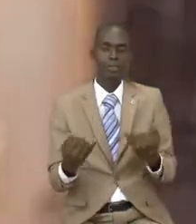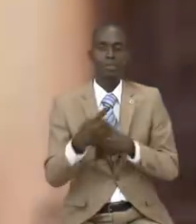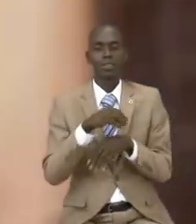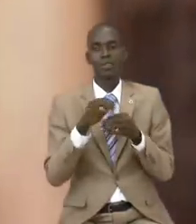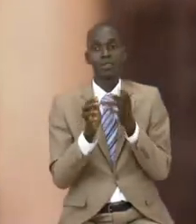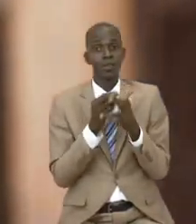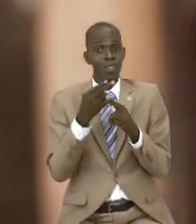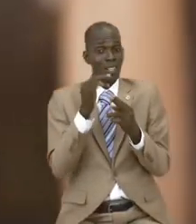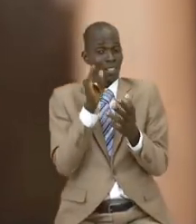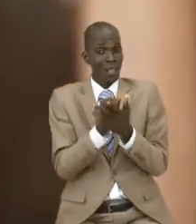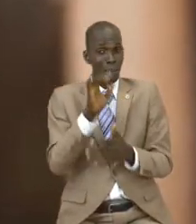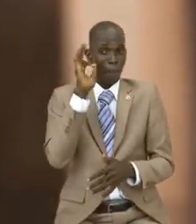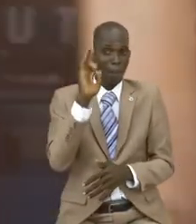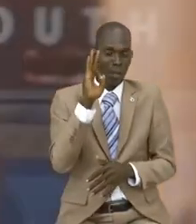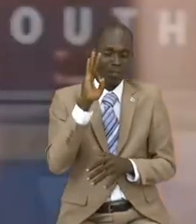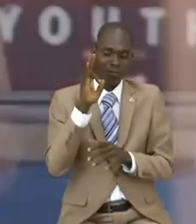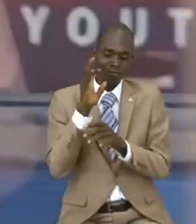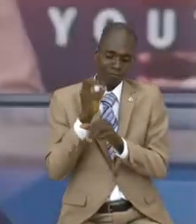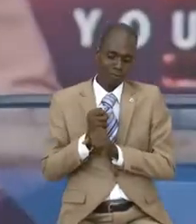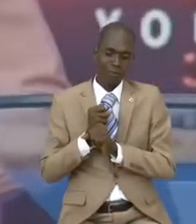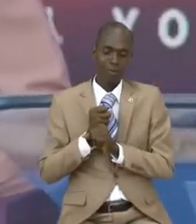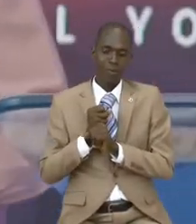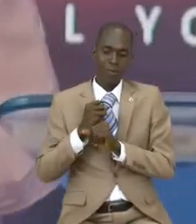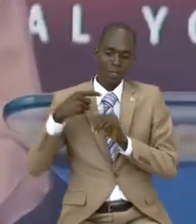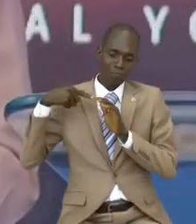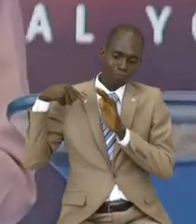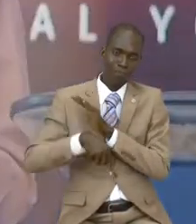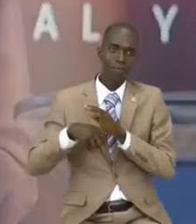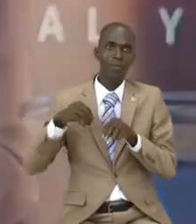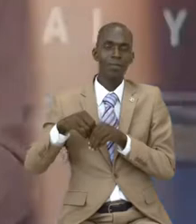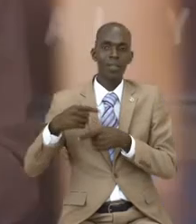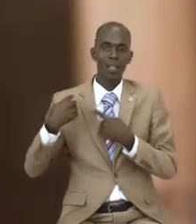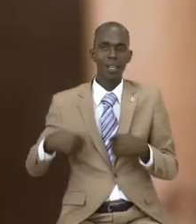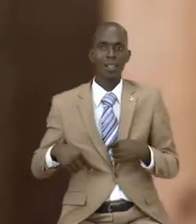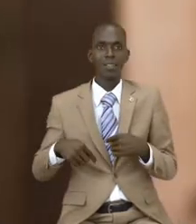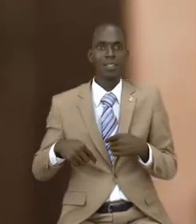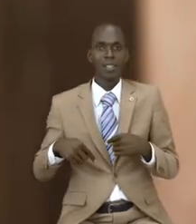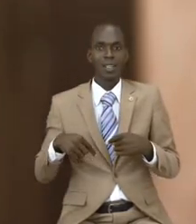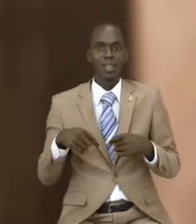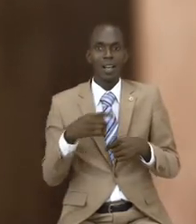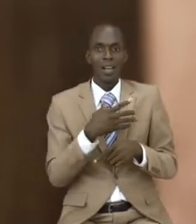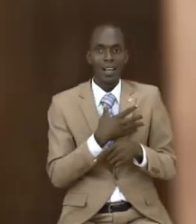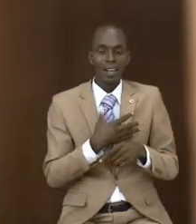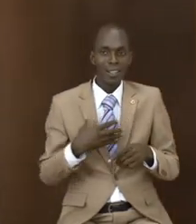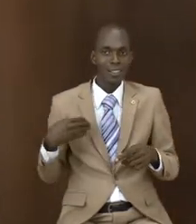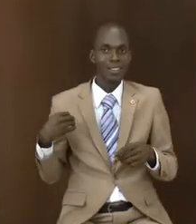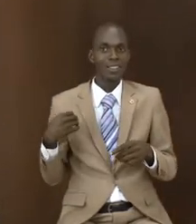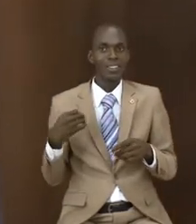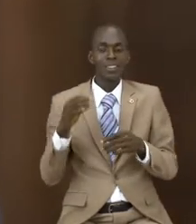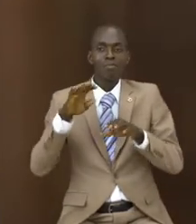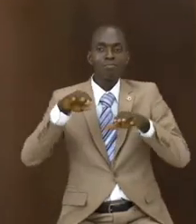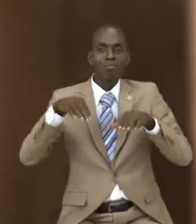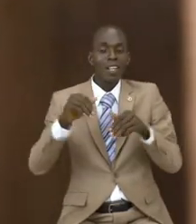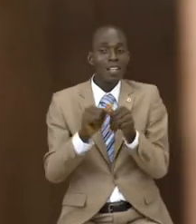That message seared my heart. It pierced my soul. He was speaking to me, and the Holy Spirit's conviction came heavily on